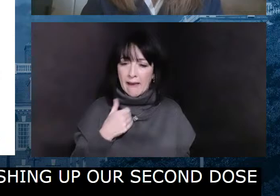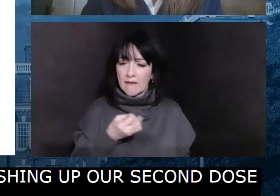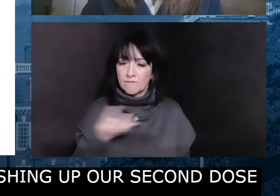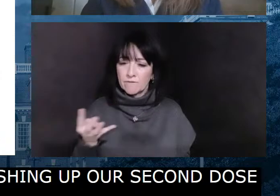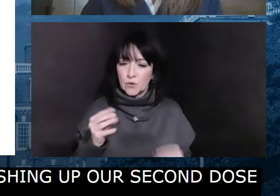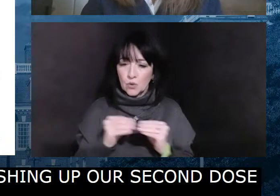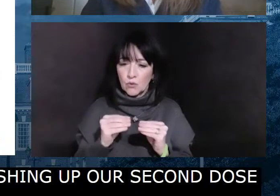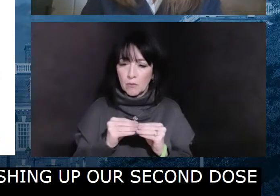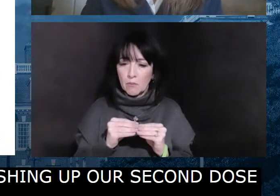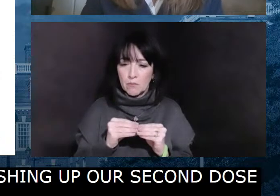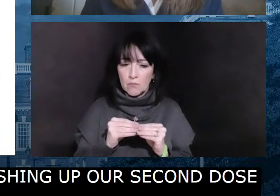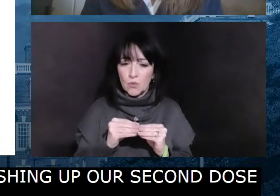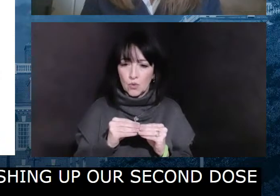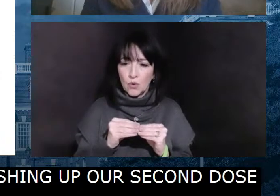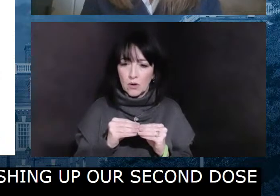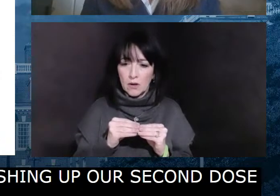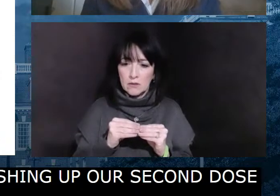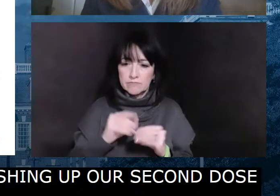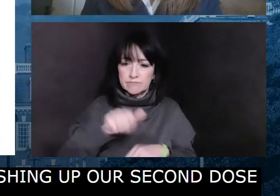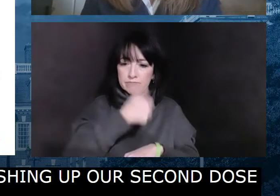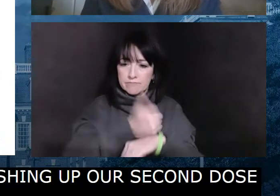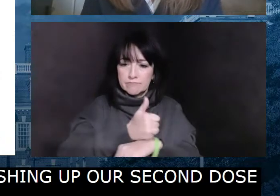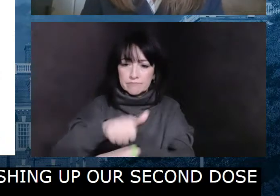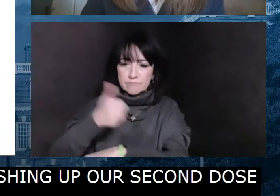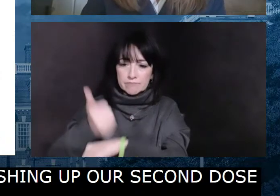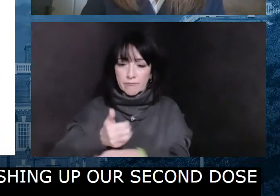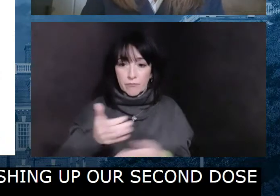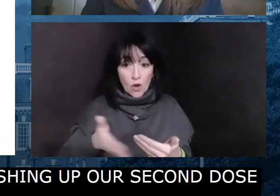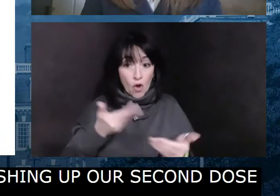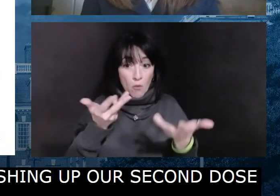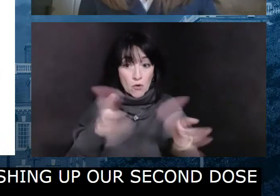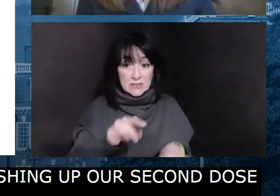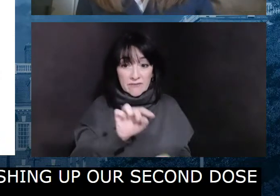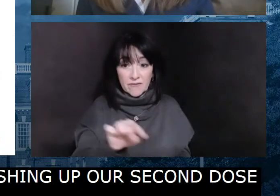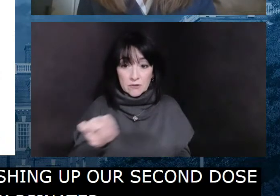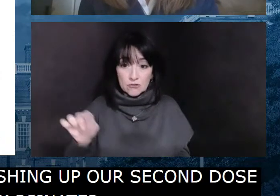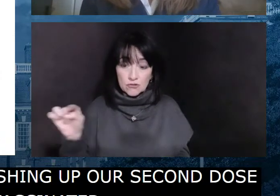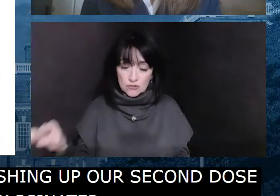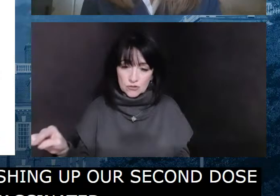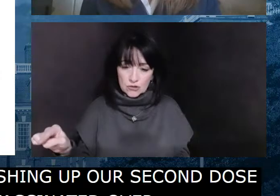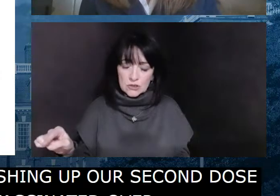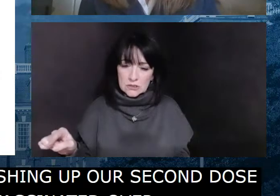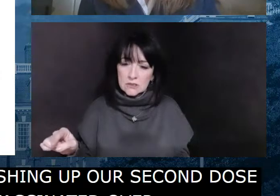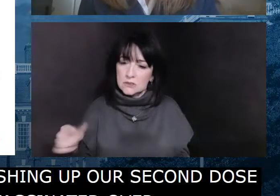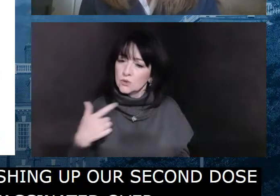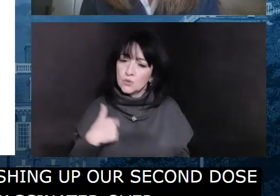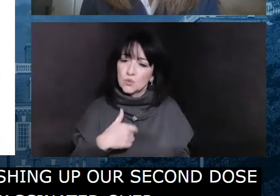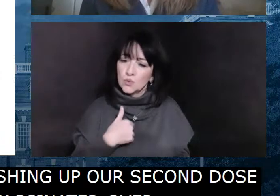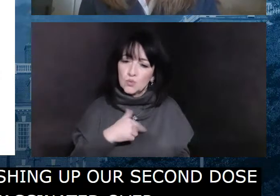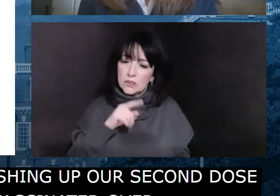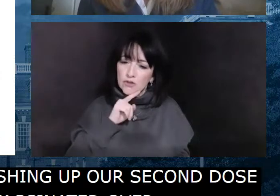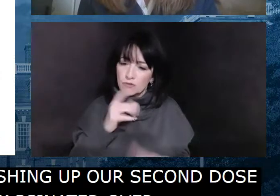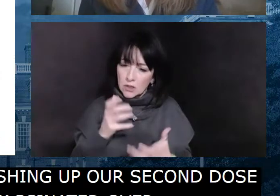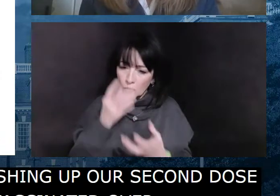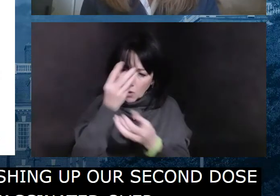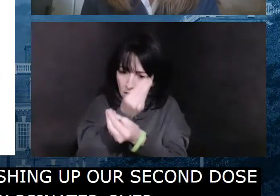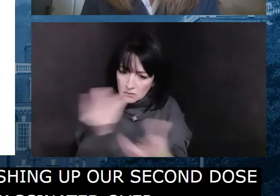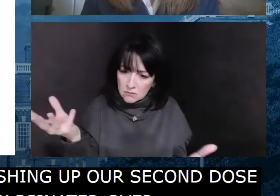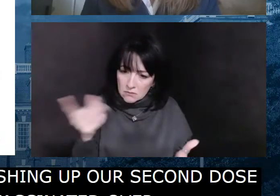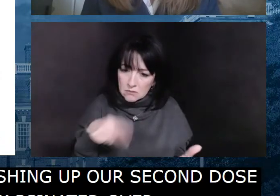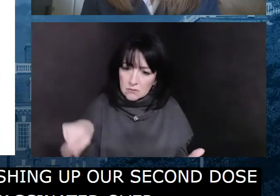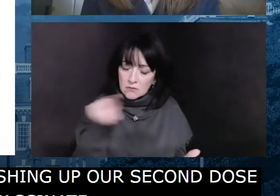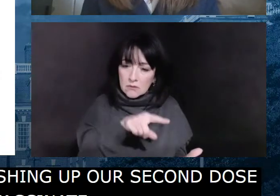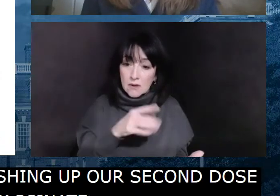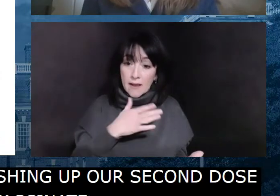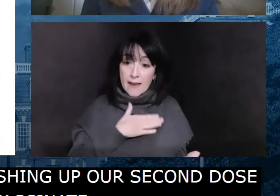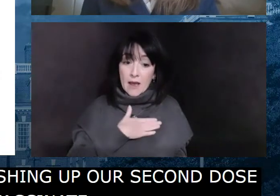events left. So almost done there. But we're really messaging to our vaccinating providers